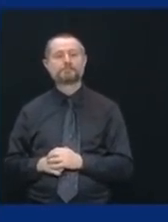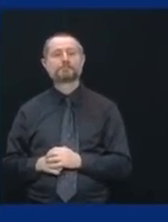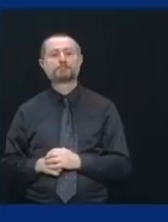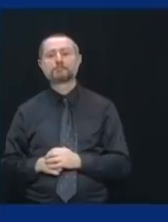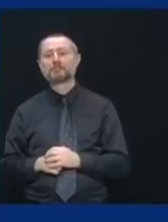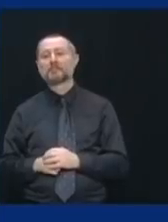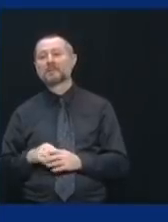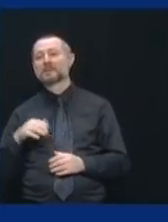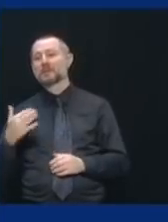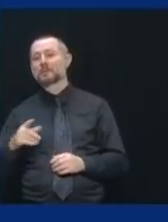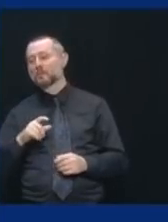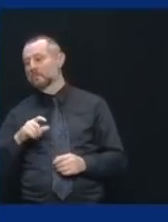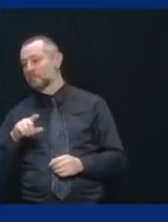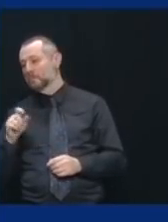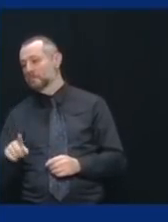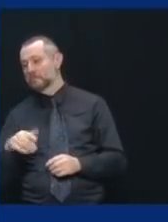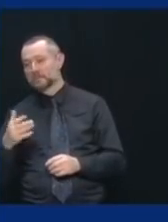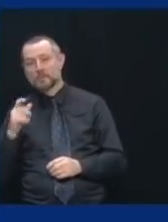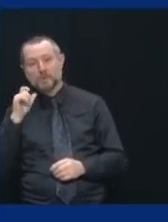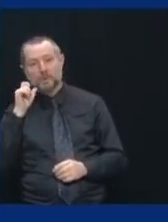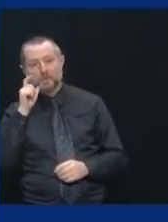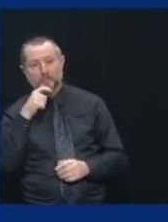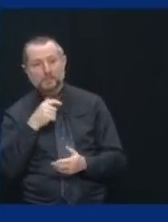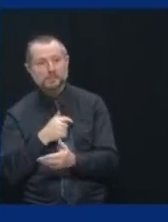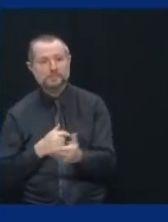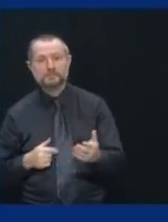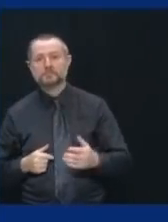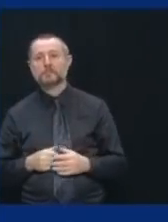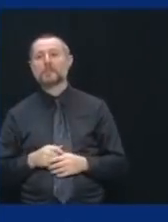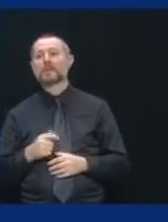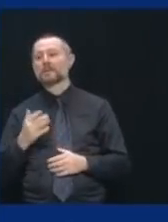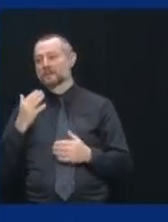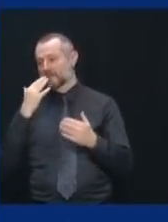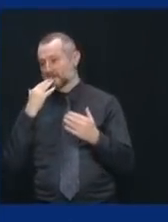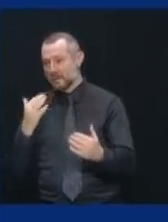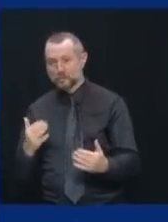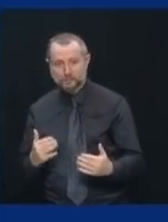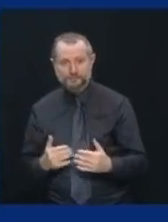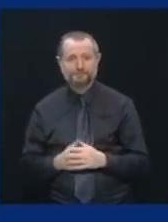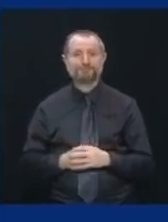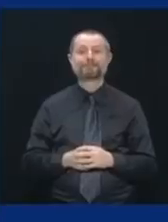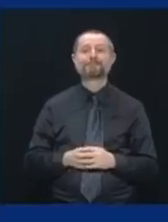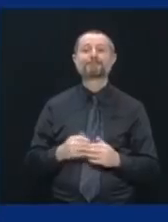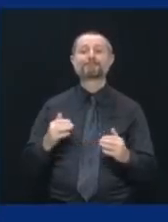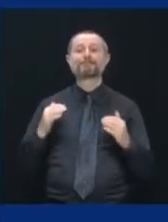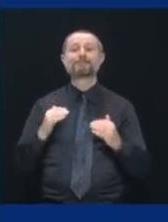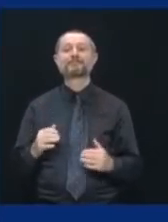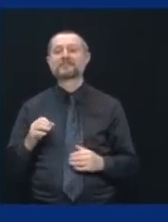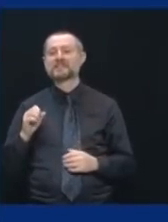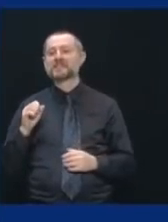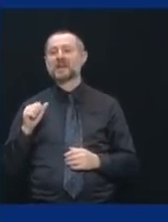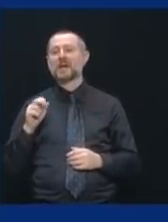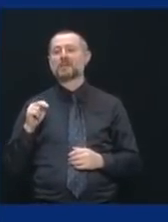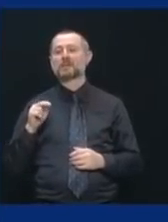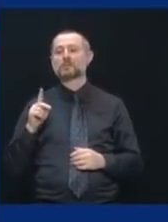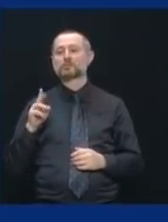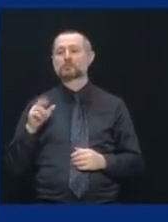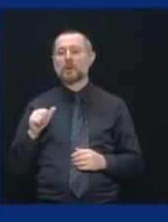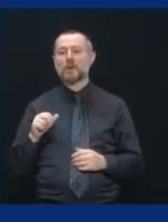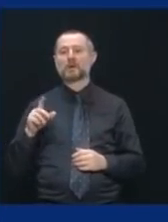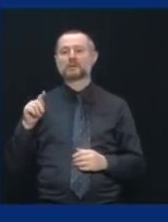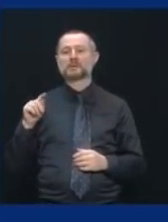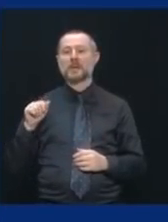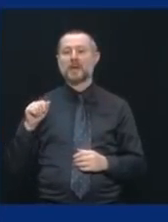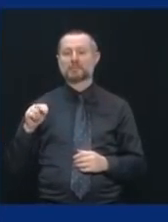Next question, operator. Thank you, Governor. Your next question comes from Sandra Tan from the Buffalo